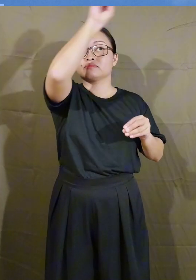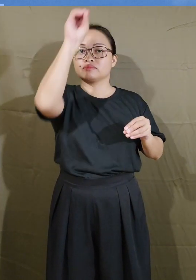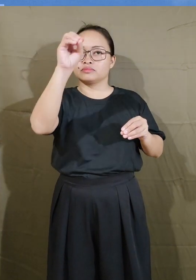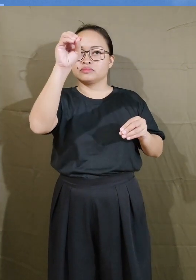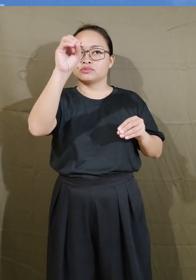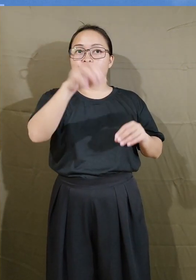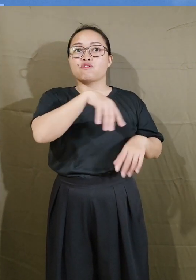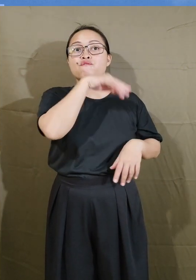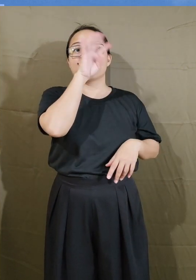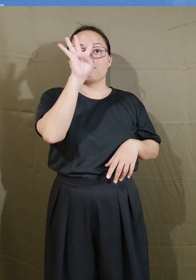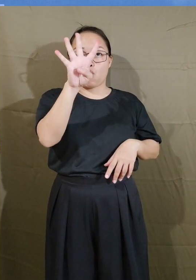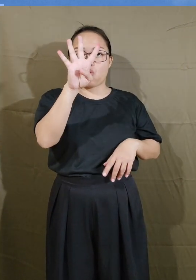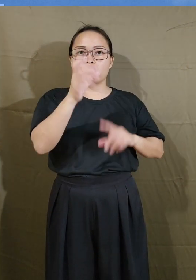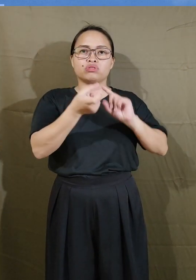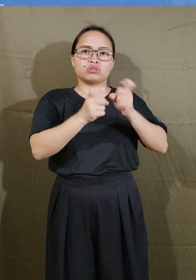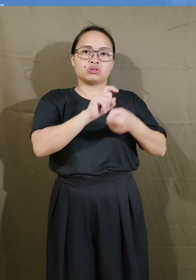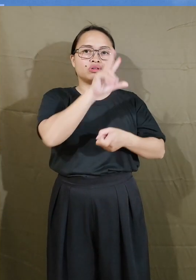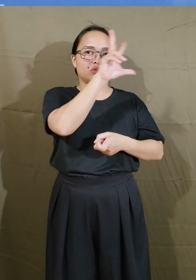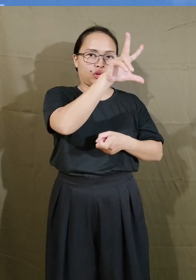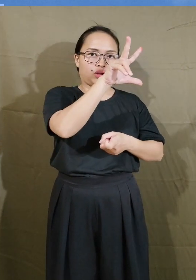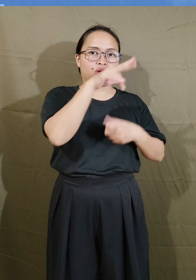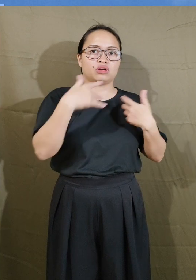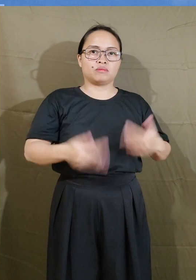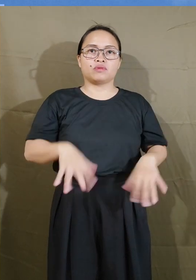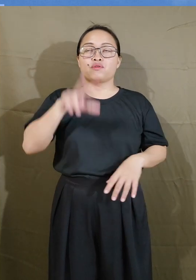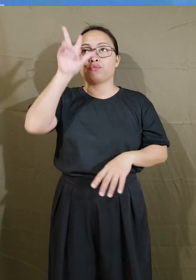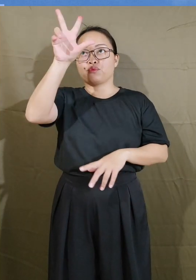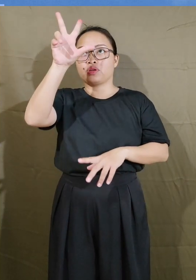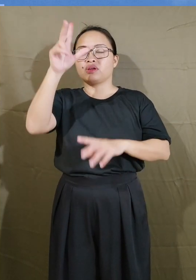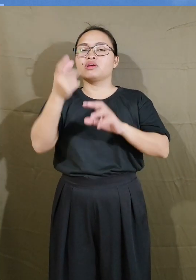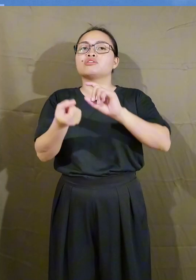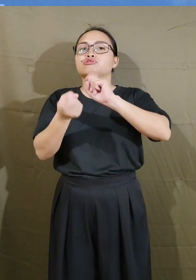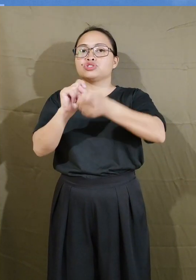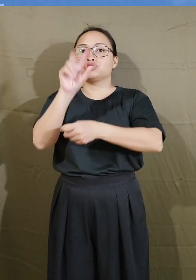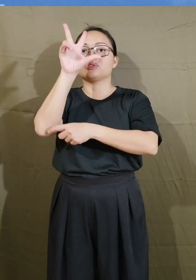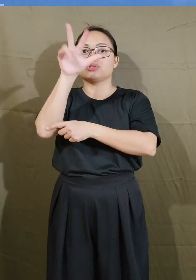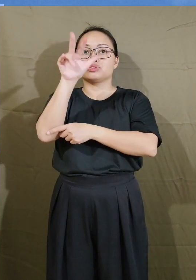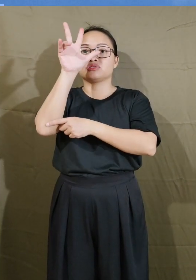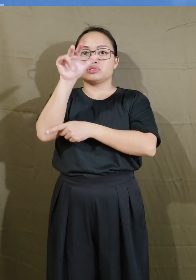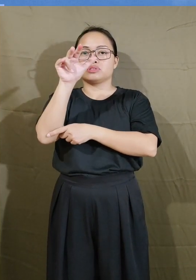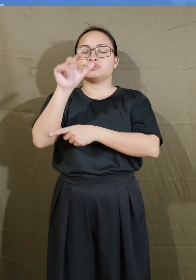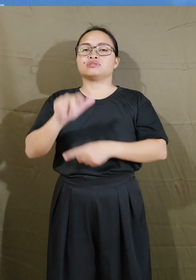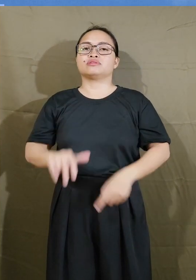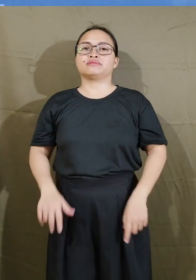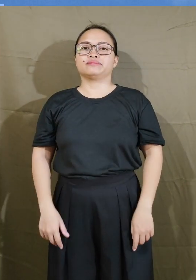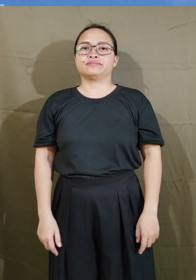Now 4 becomes 3 and 3 becomes 13.